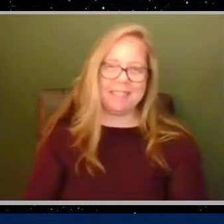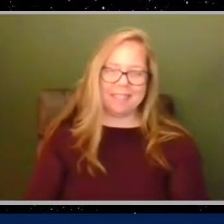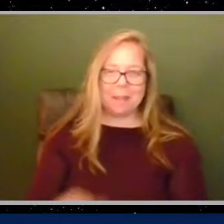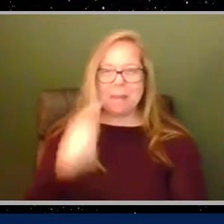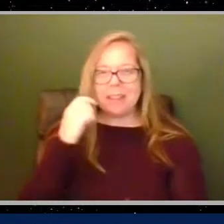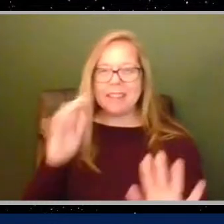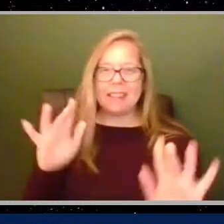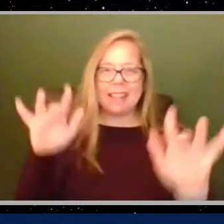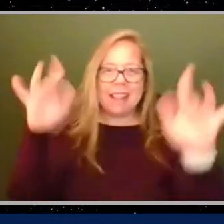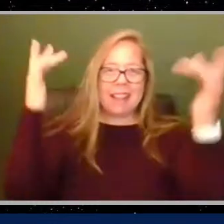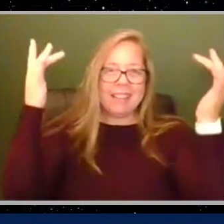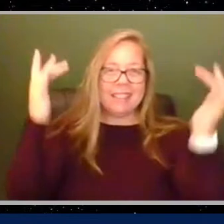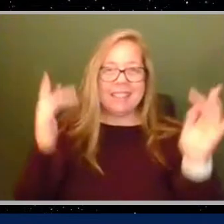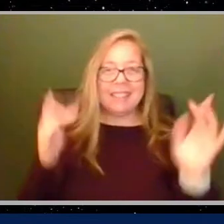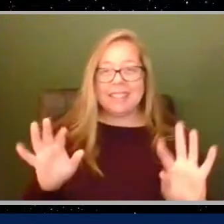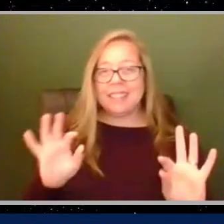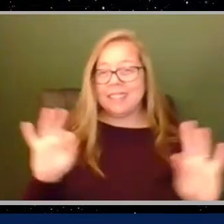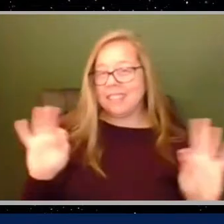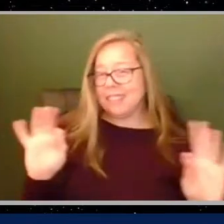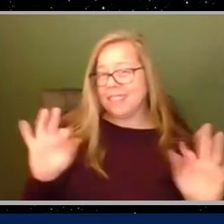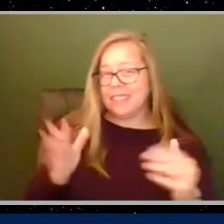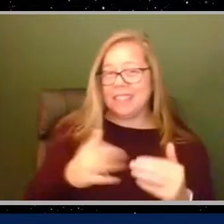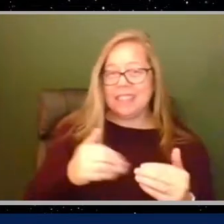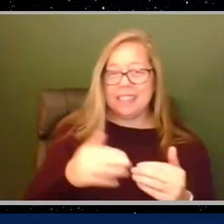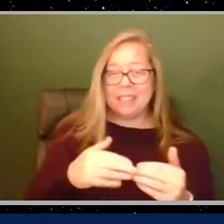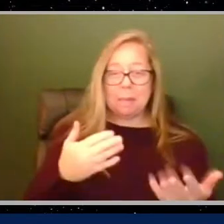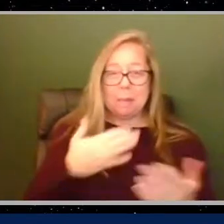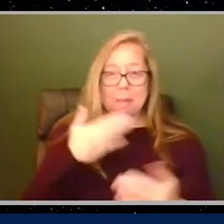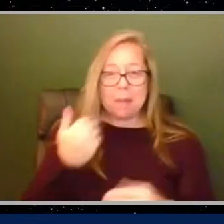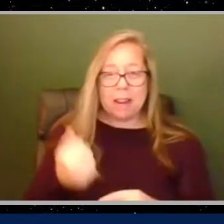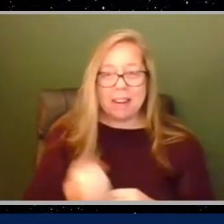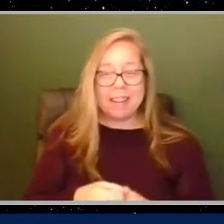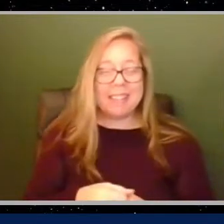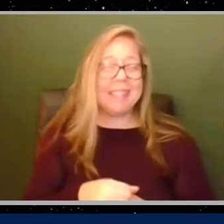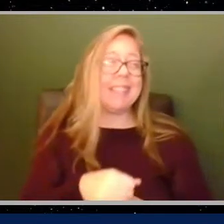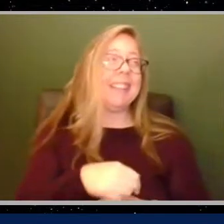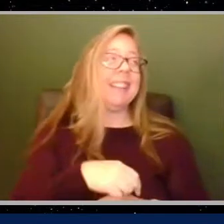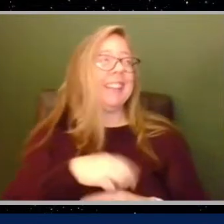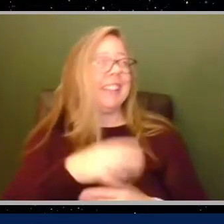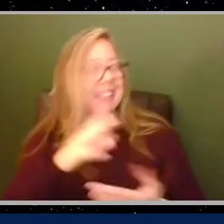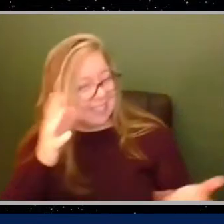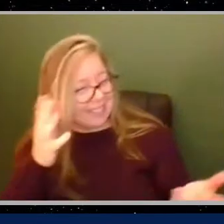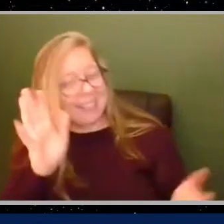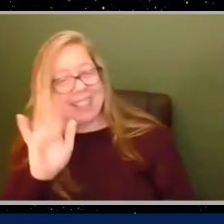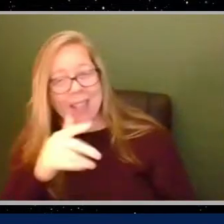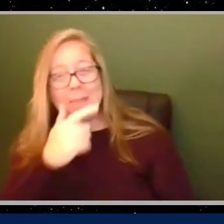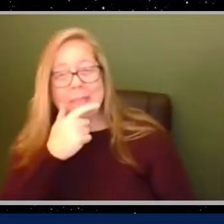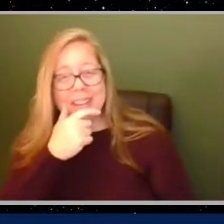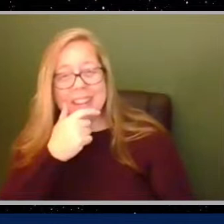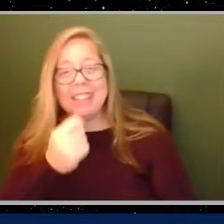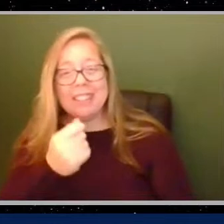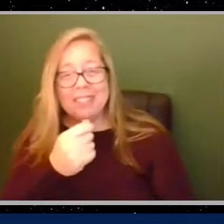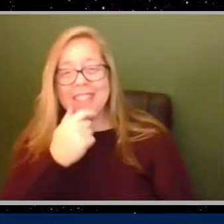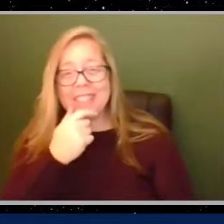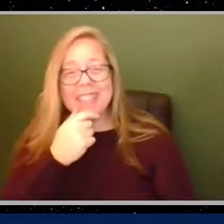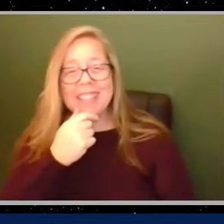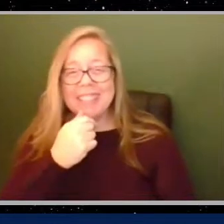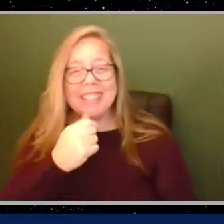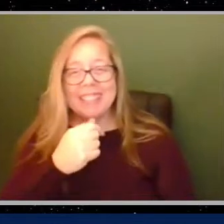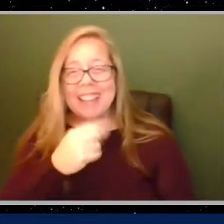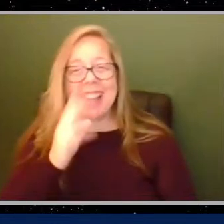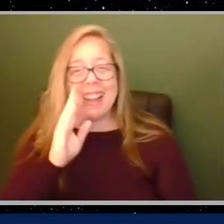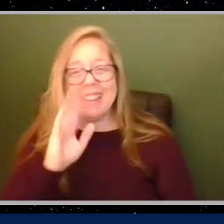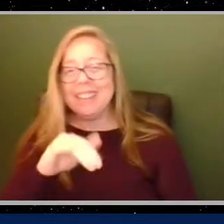right? Yeah, that would be kind of interesting. I know there's cognitive. See where we